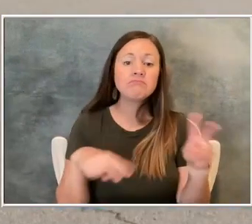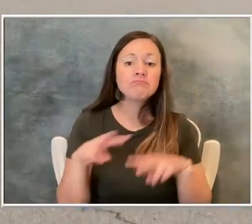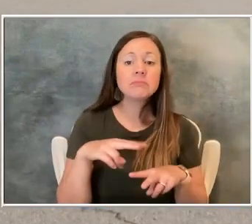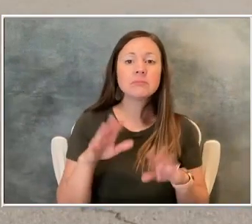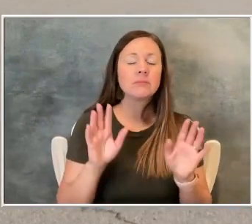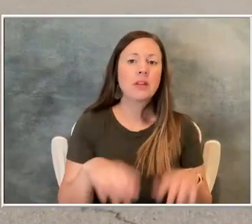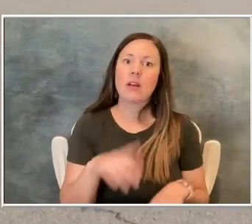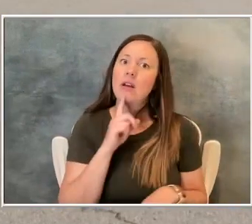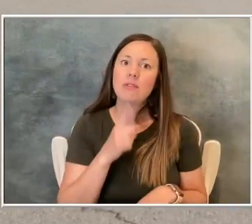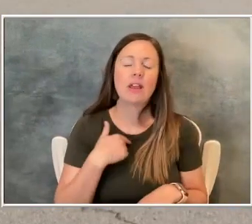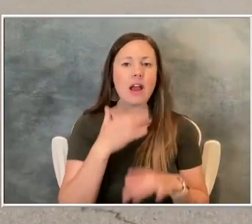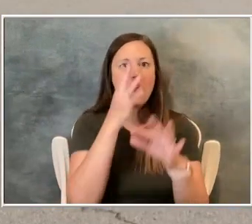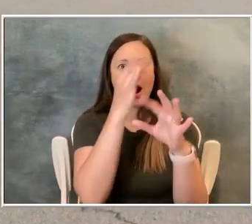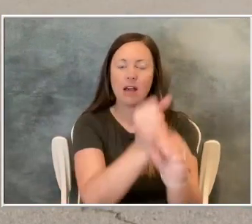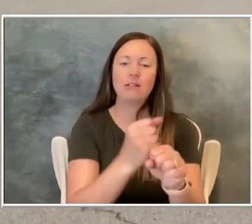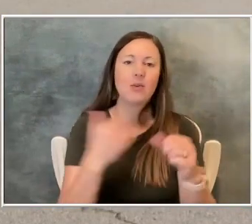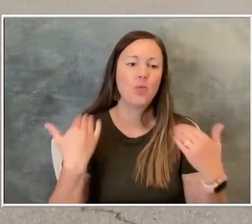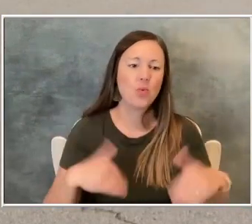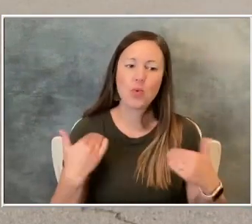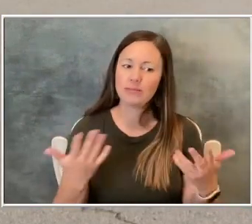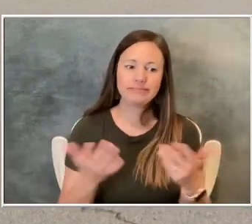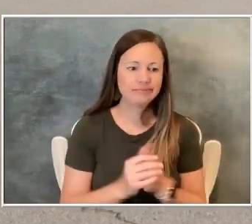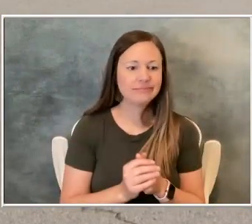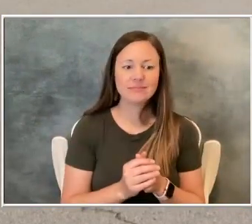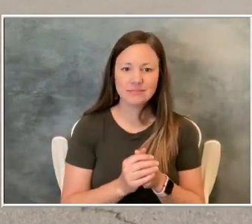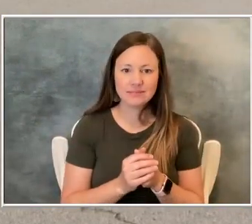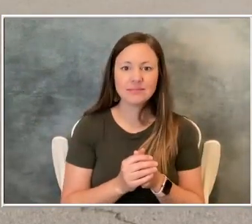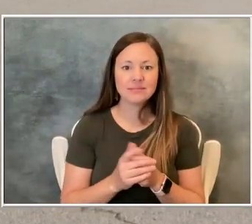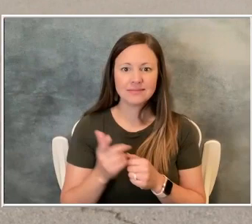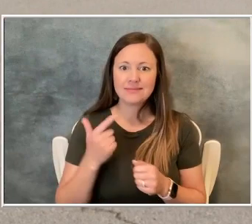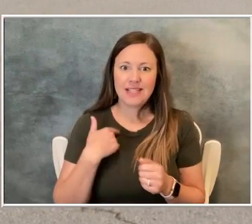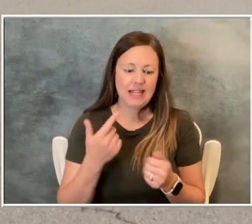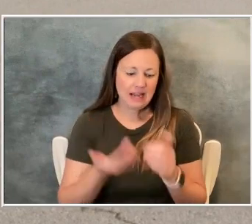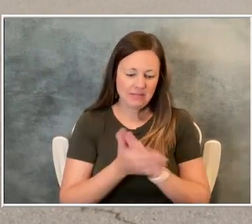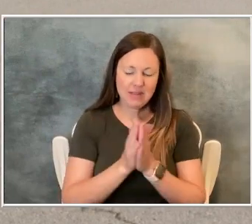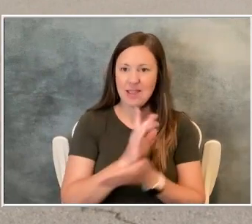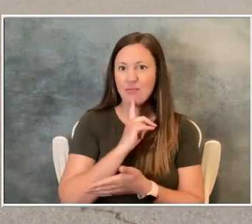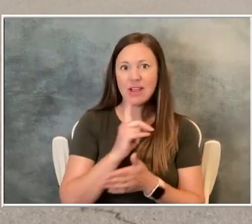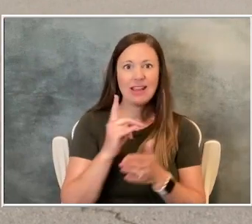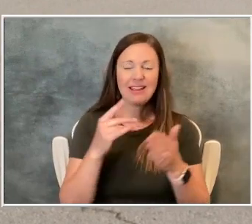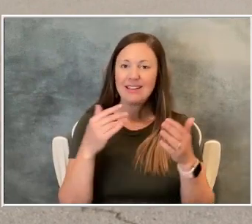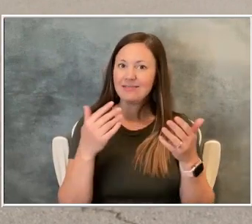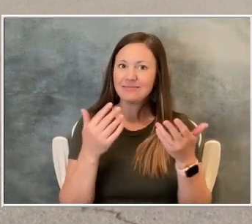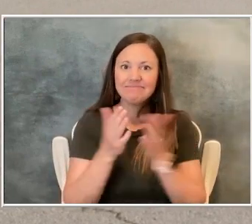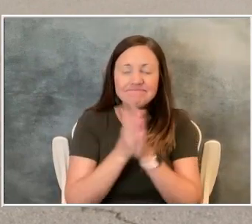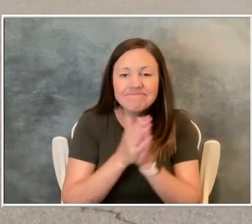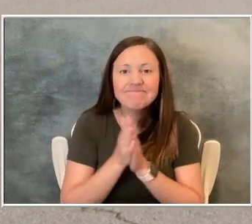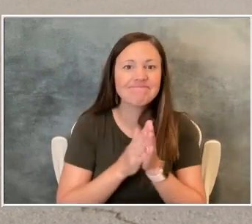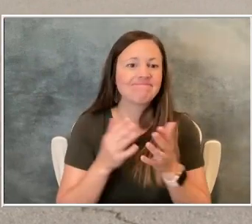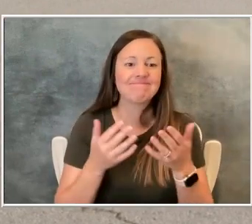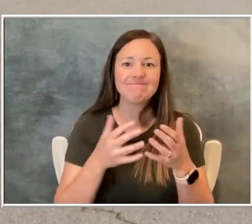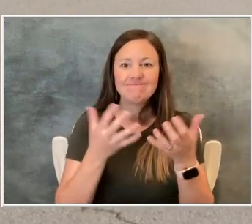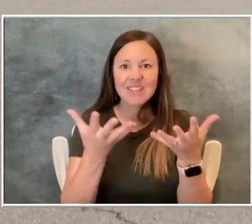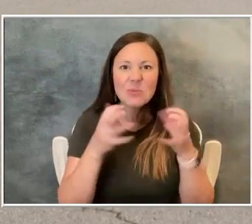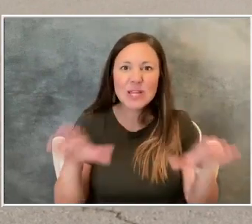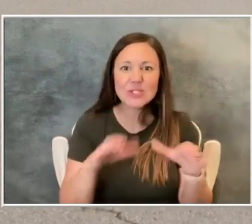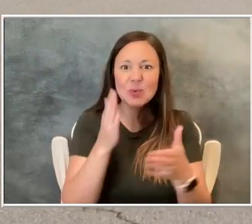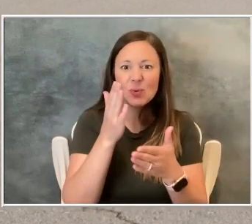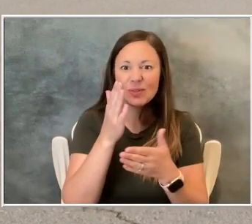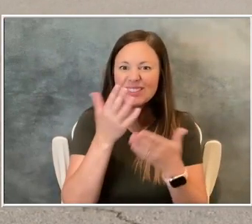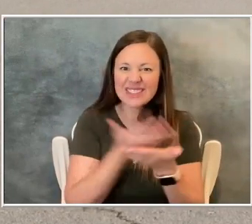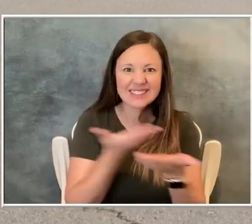the rest is history. Just kind of fell into the stuff I was going to do before, or wanted to do before when I coached or played football. Wanted to coach football,